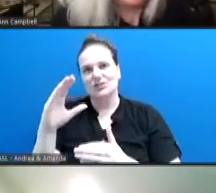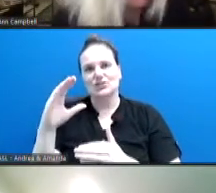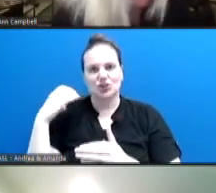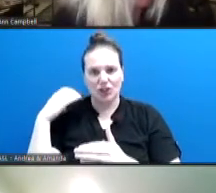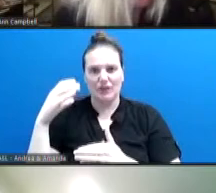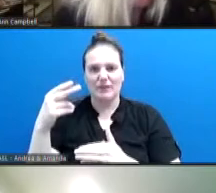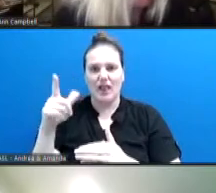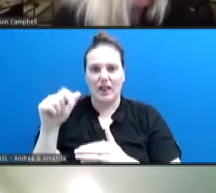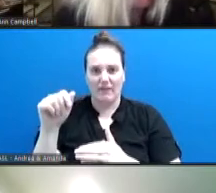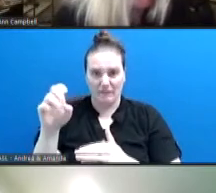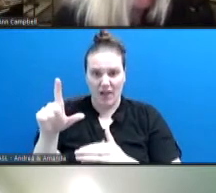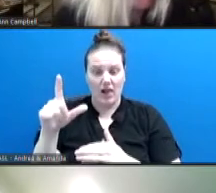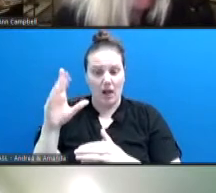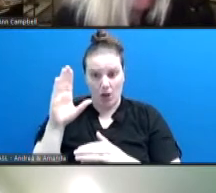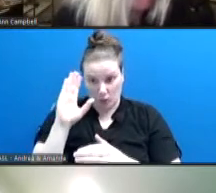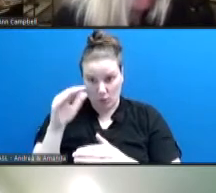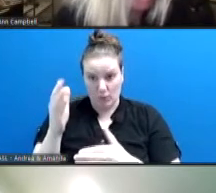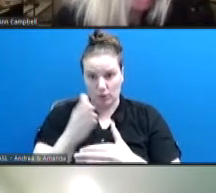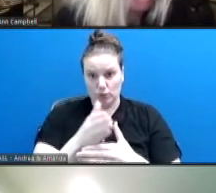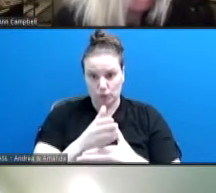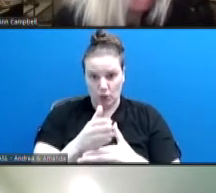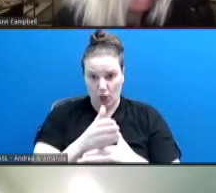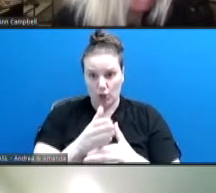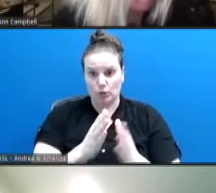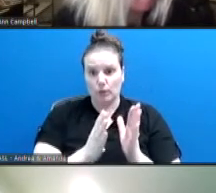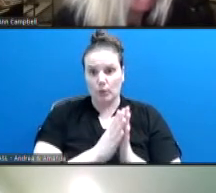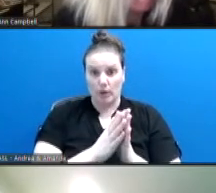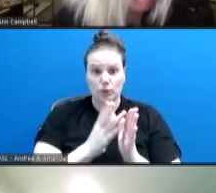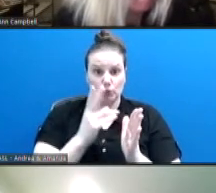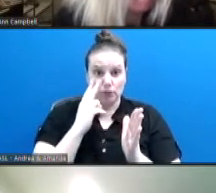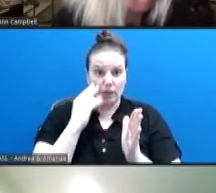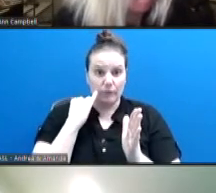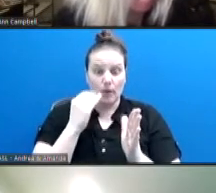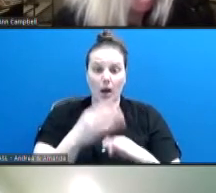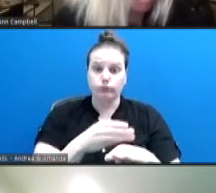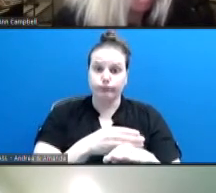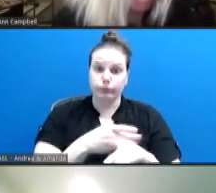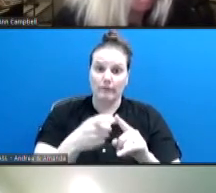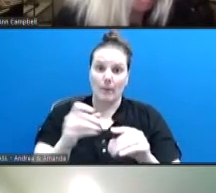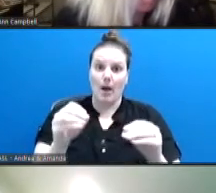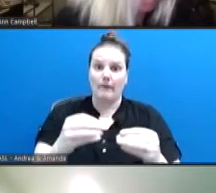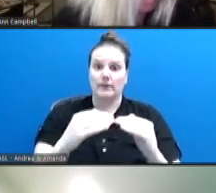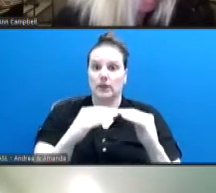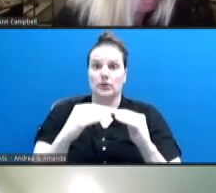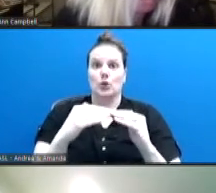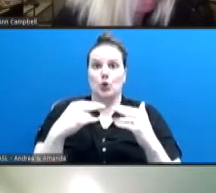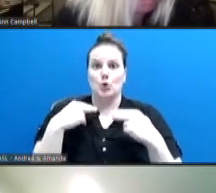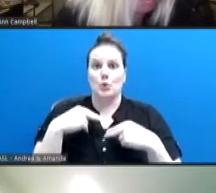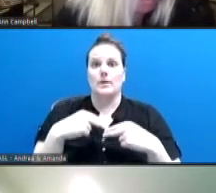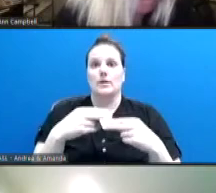And I know that you shared, I did request to see if we can get an update from the Office of Equity and Human Rights,